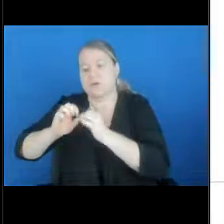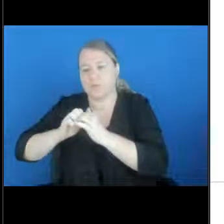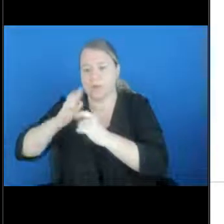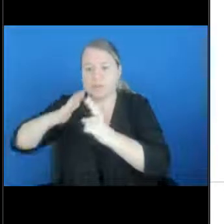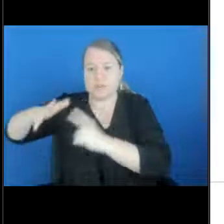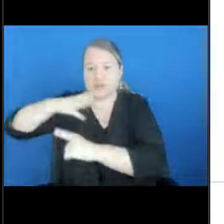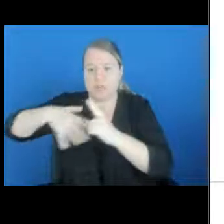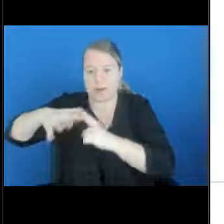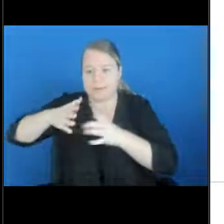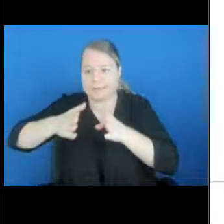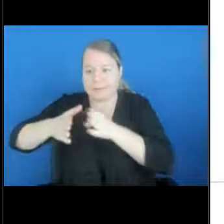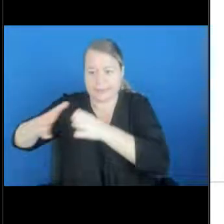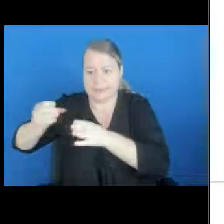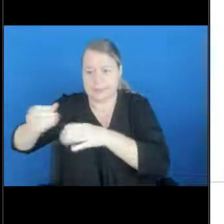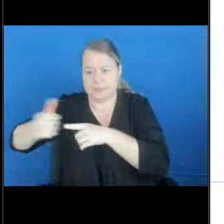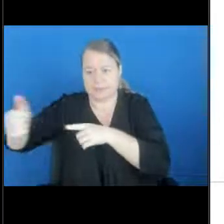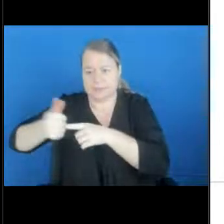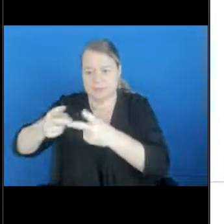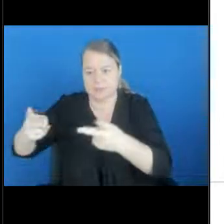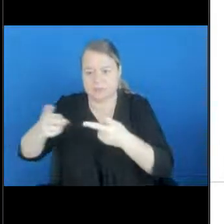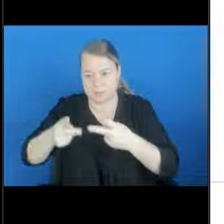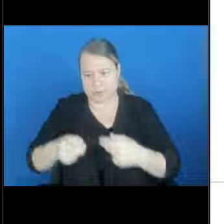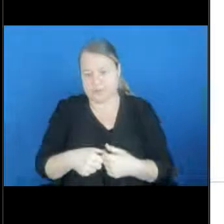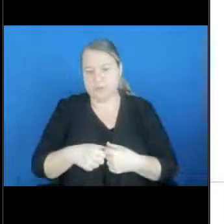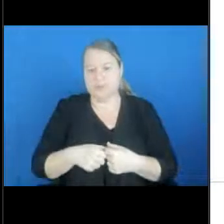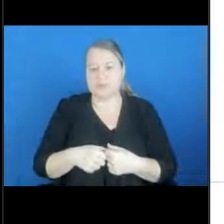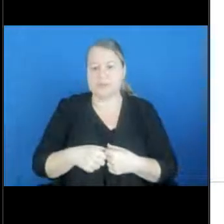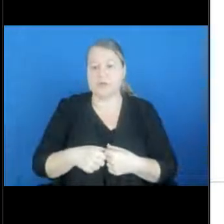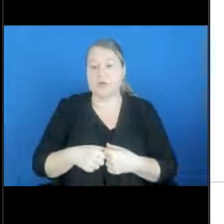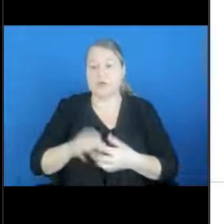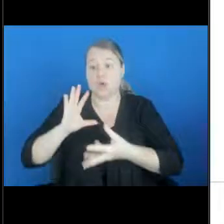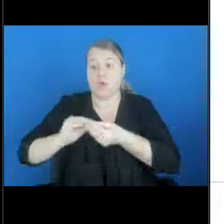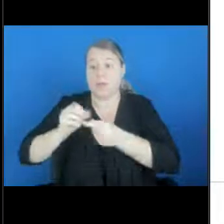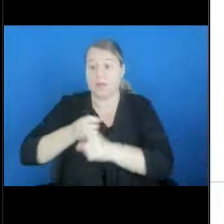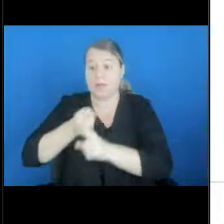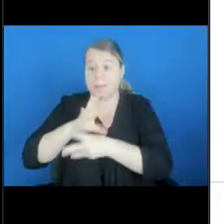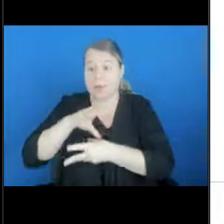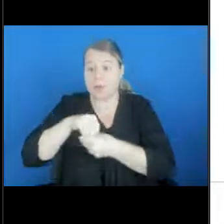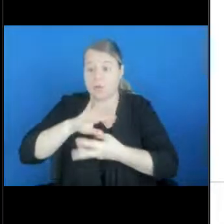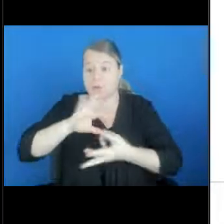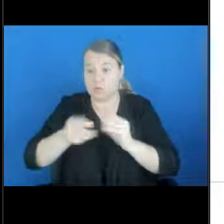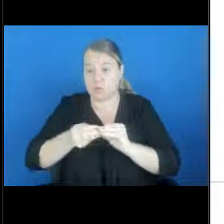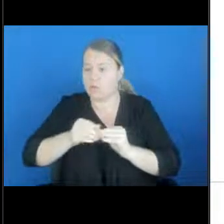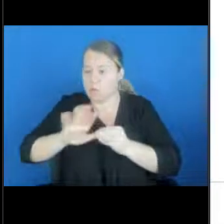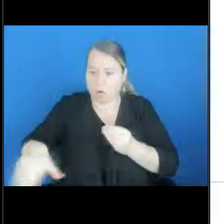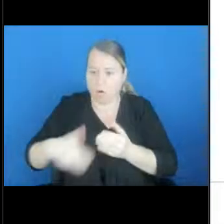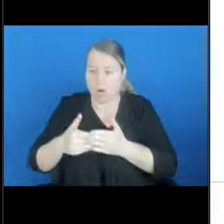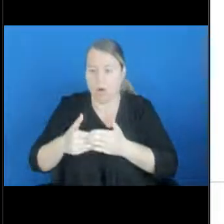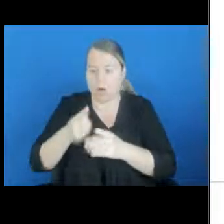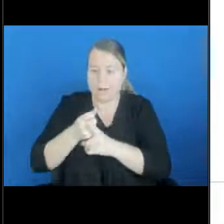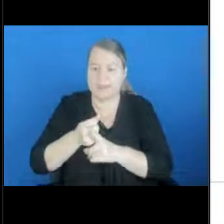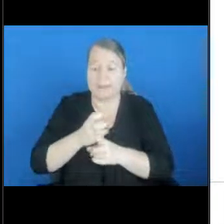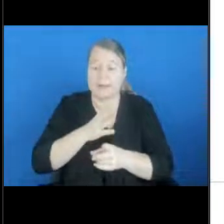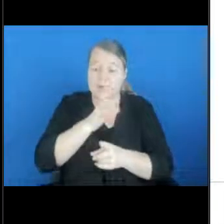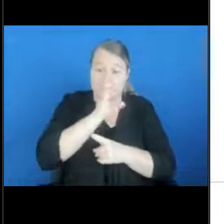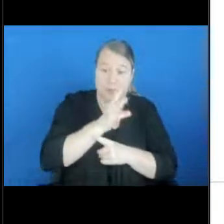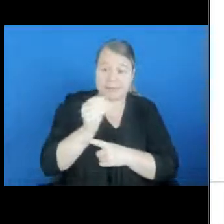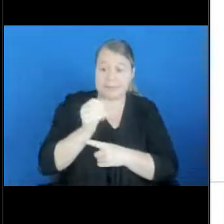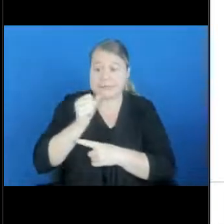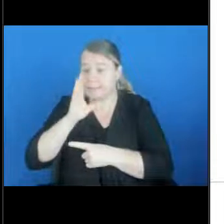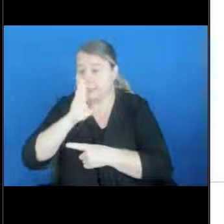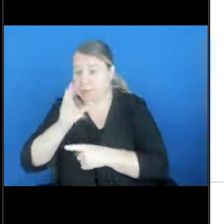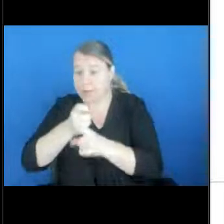and transportation facilities. The cumulative impacts include the total of all impacts, direct and indirect, experienced